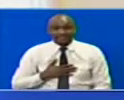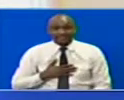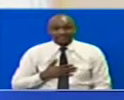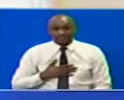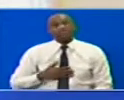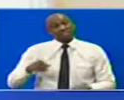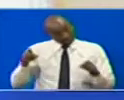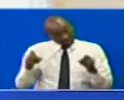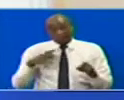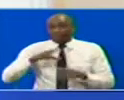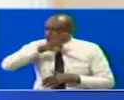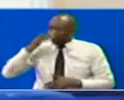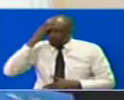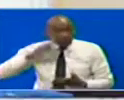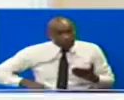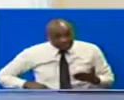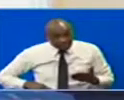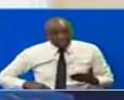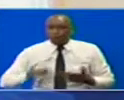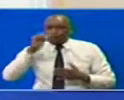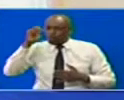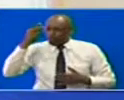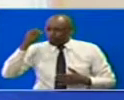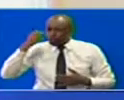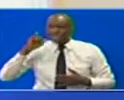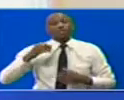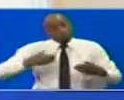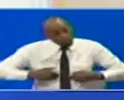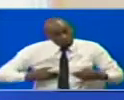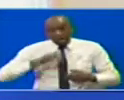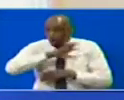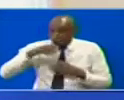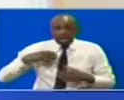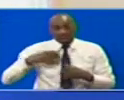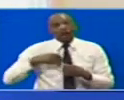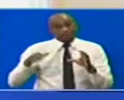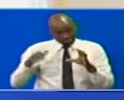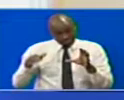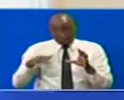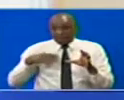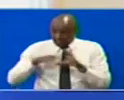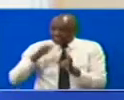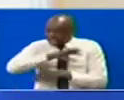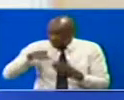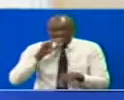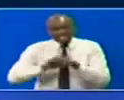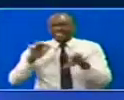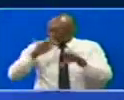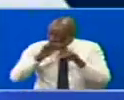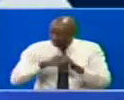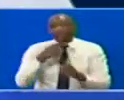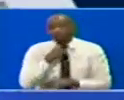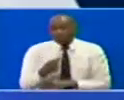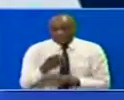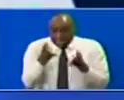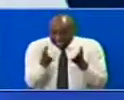and everybody knows that in Muhoroni Youth, we accommodate our players. They get everything that they want.